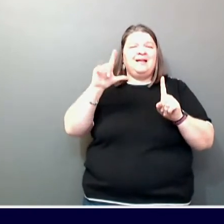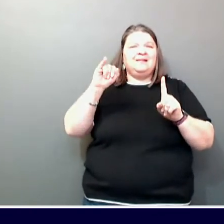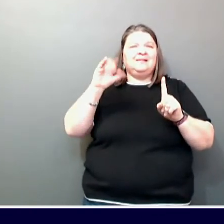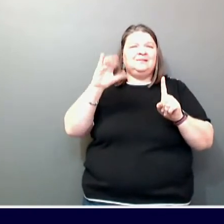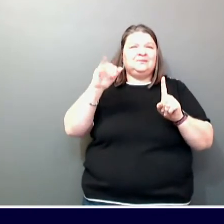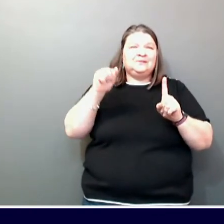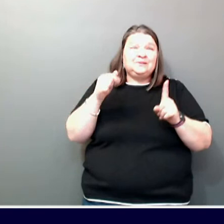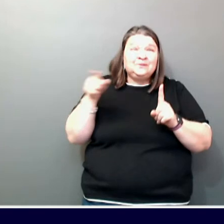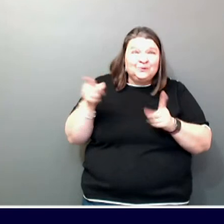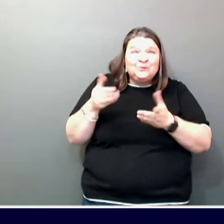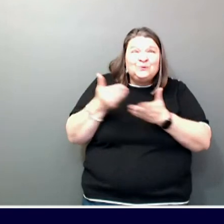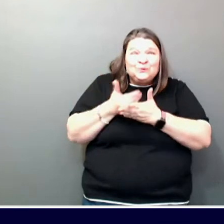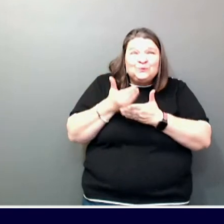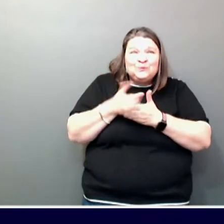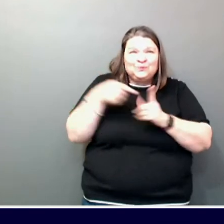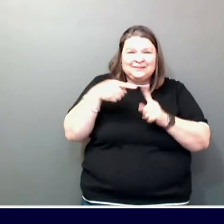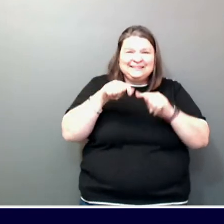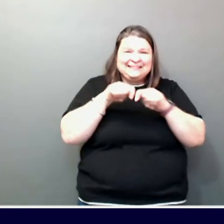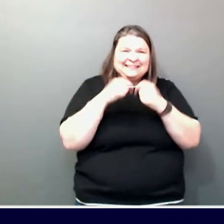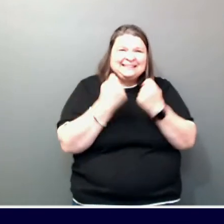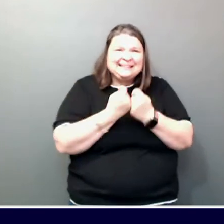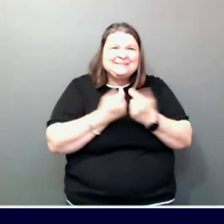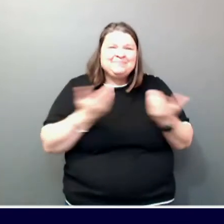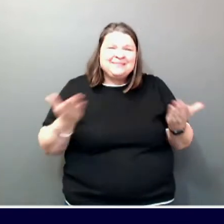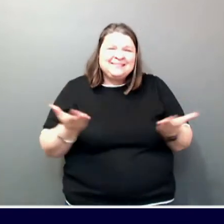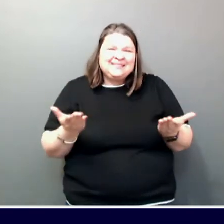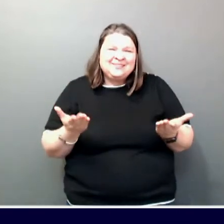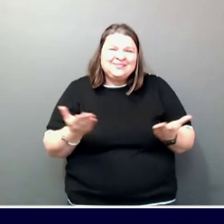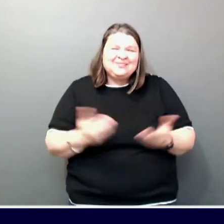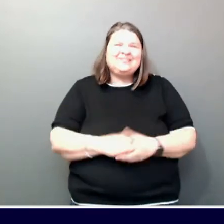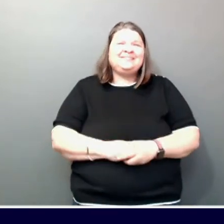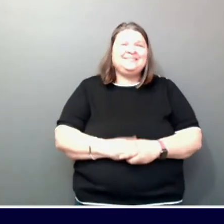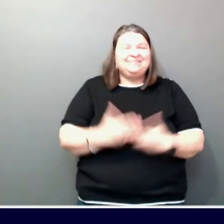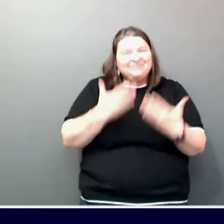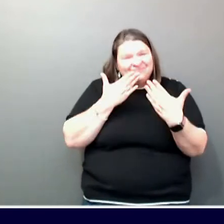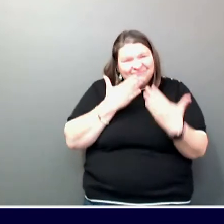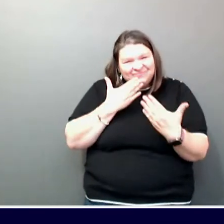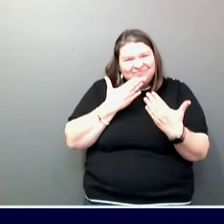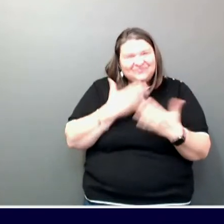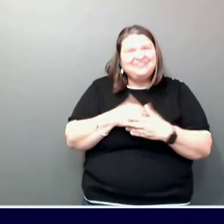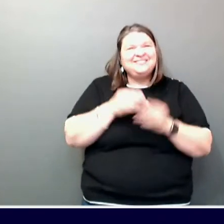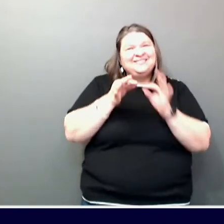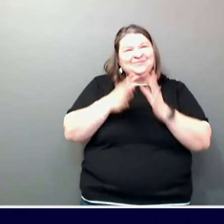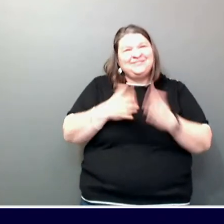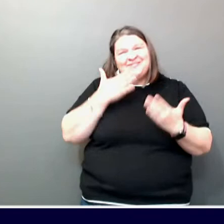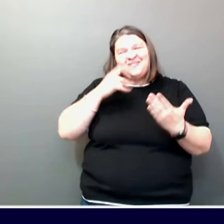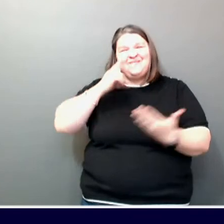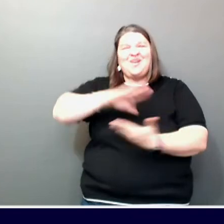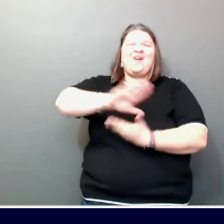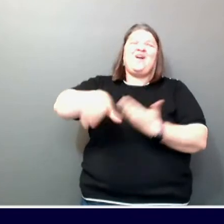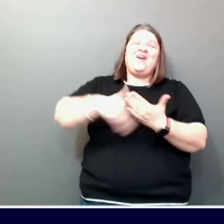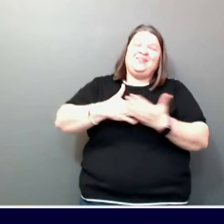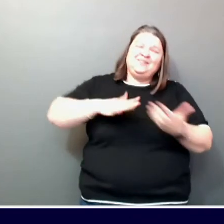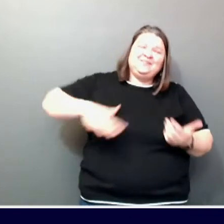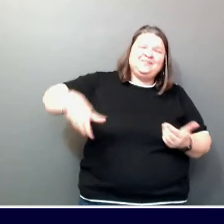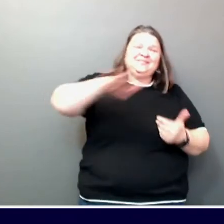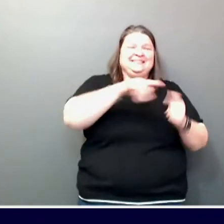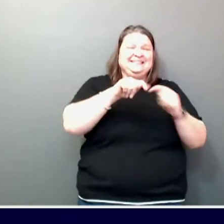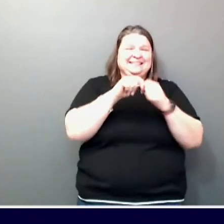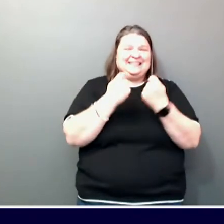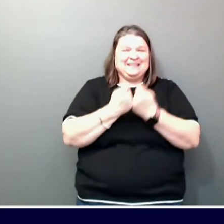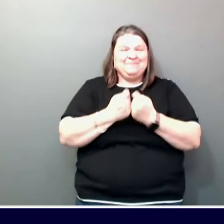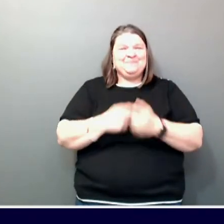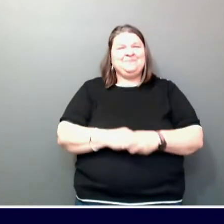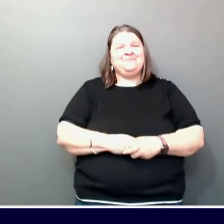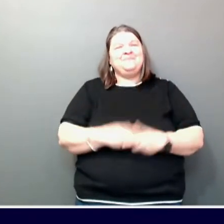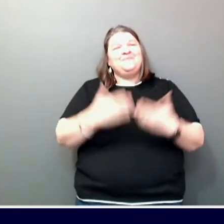team, but Alicia McClurkin, who's joined us today, thank you, as well as all of the members of your team for being with us throughout all of